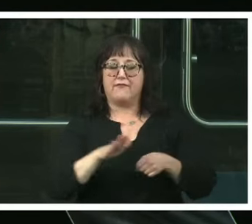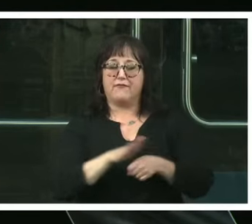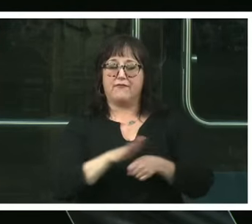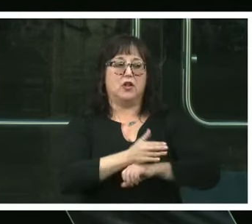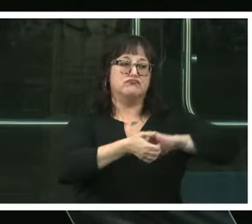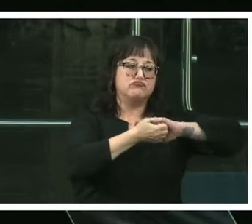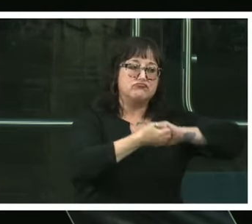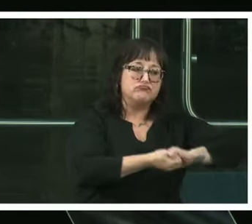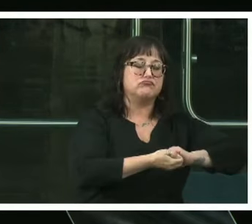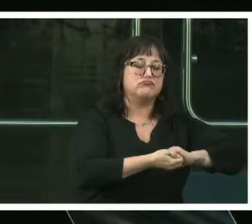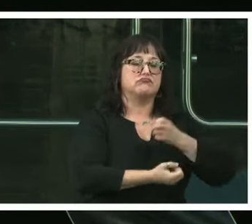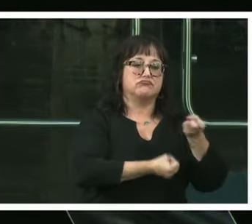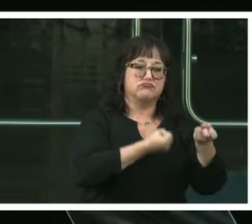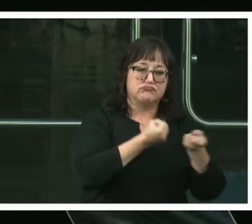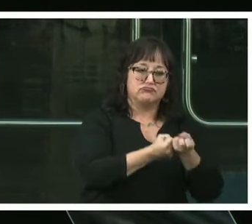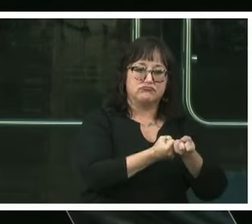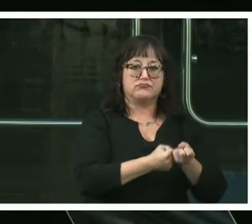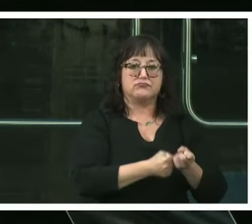support.